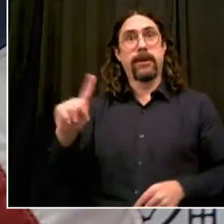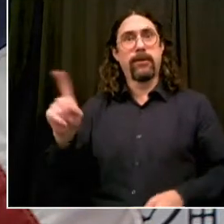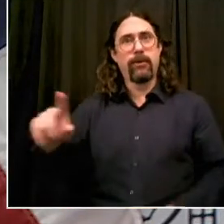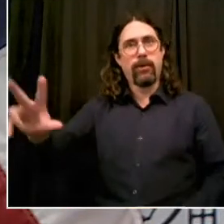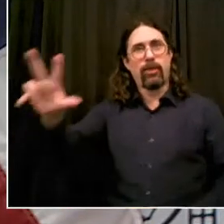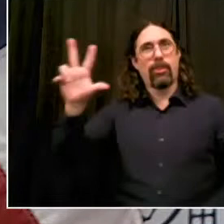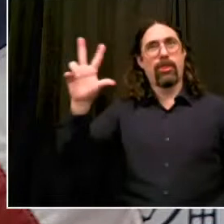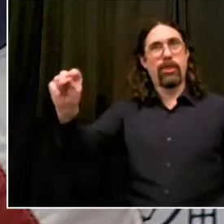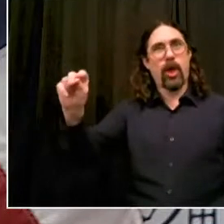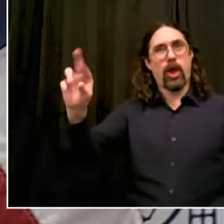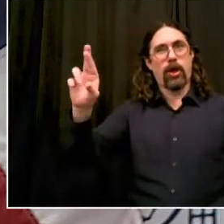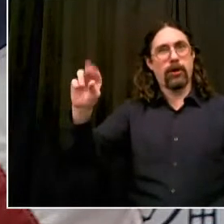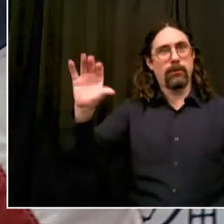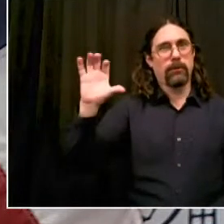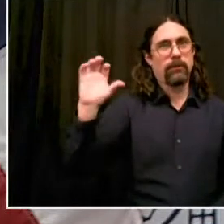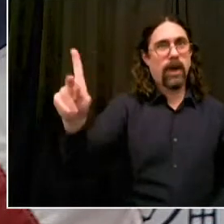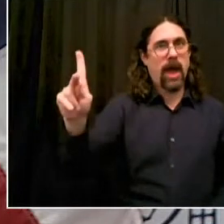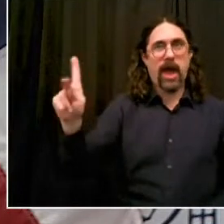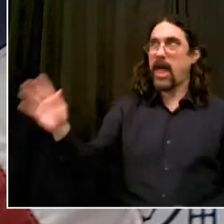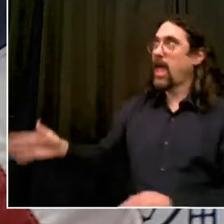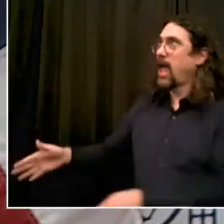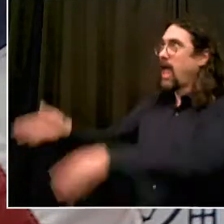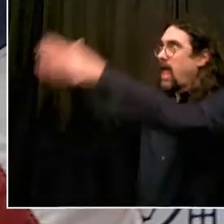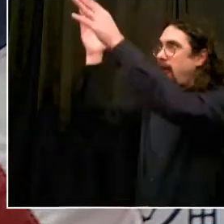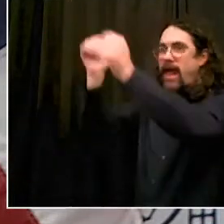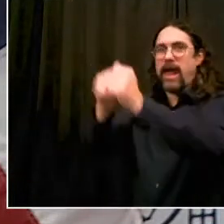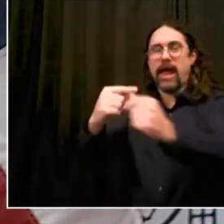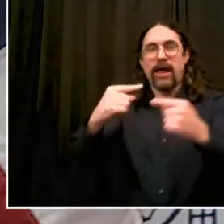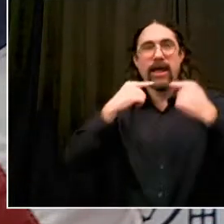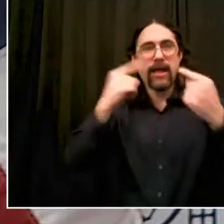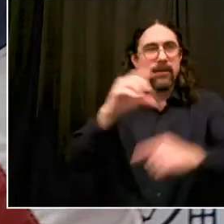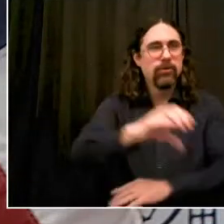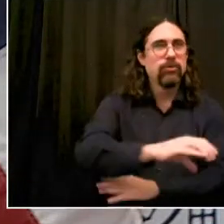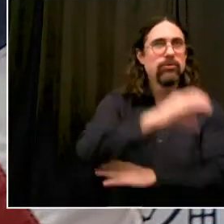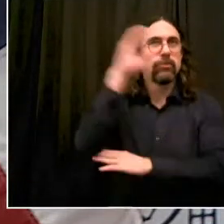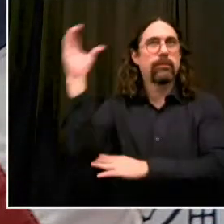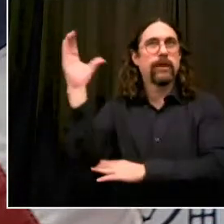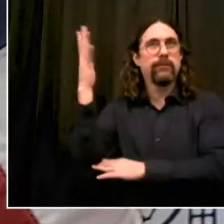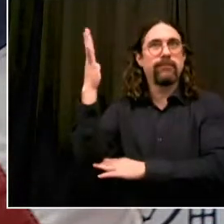this week. So I'm hoping you could give us some information about how.